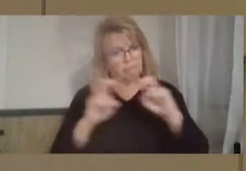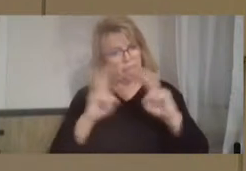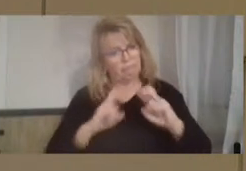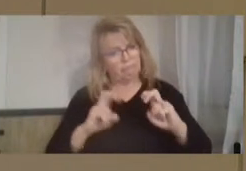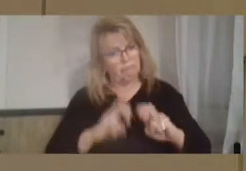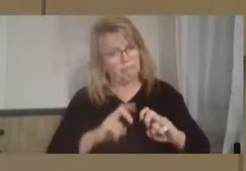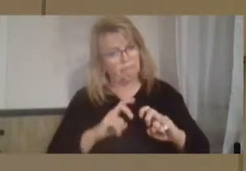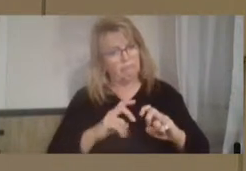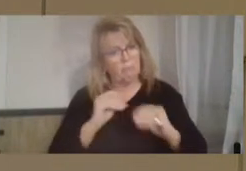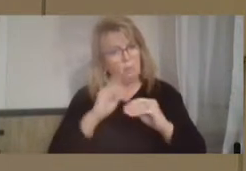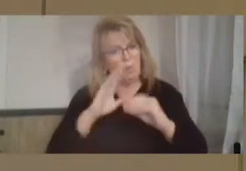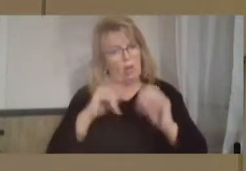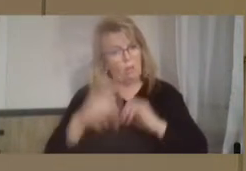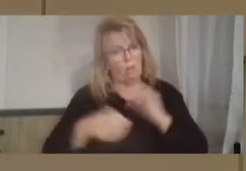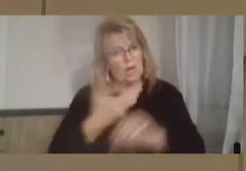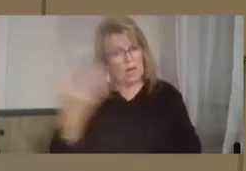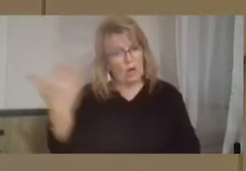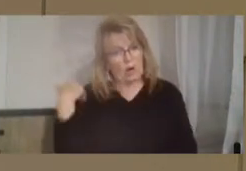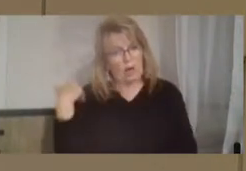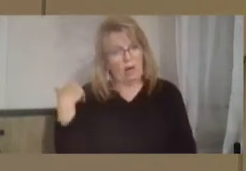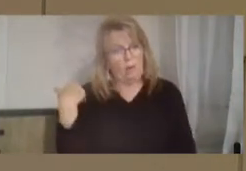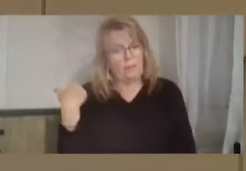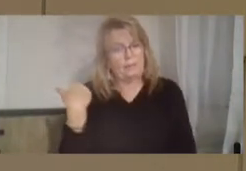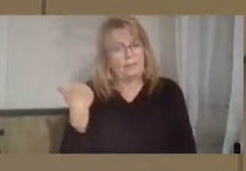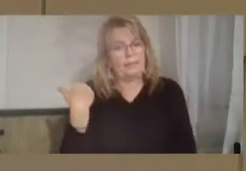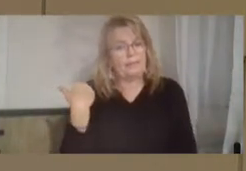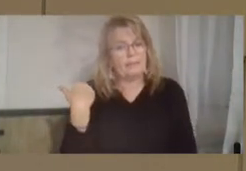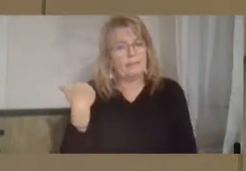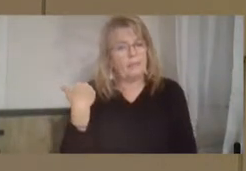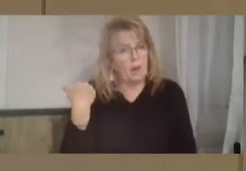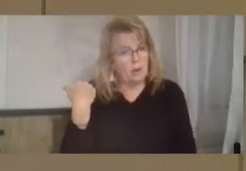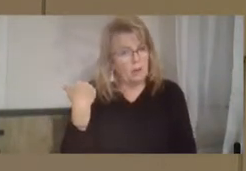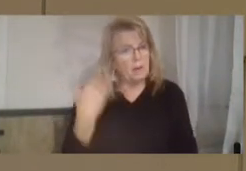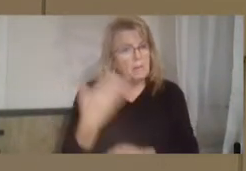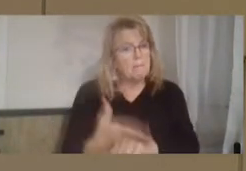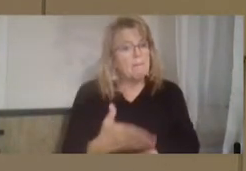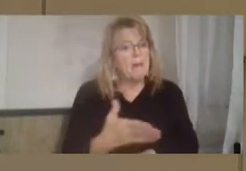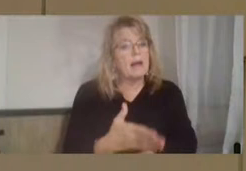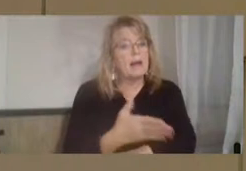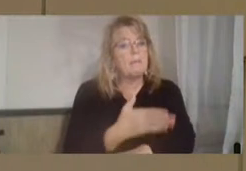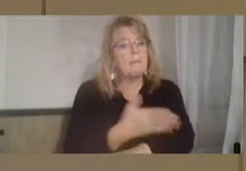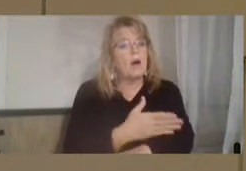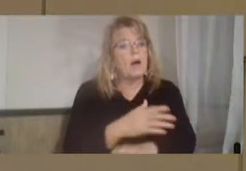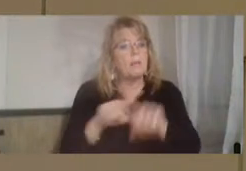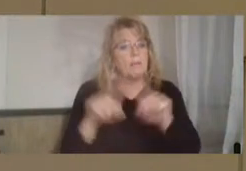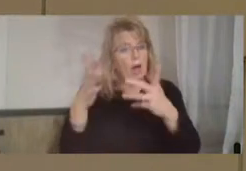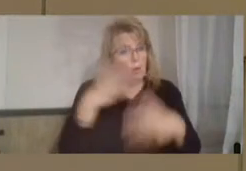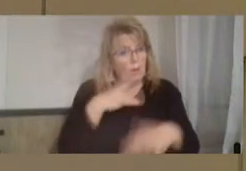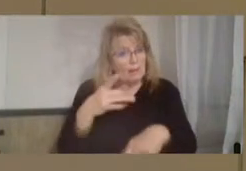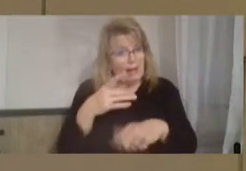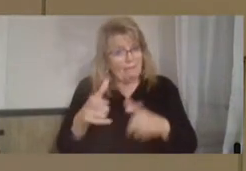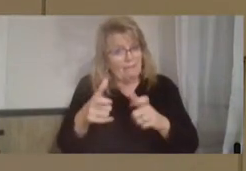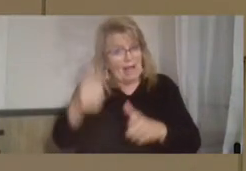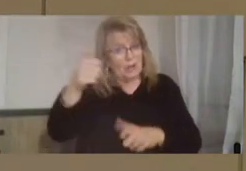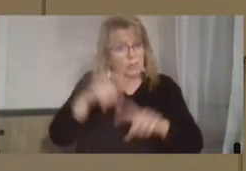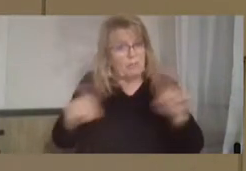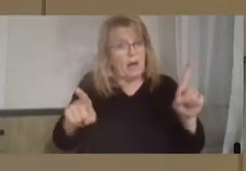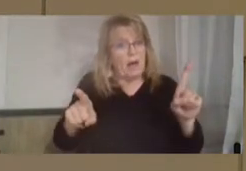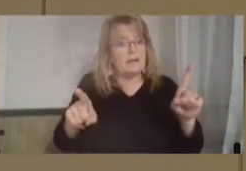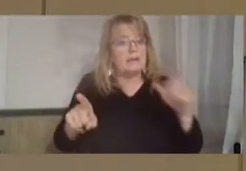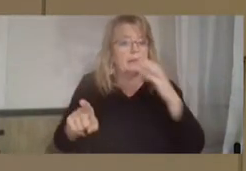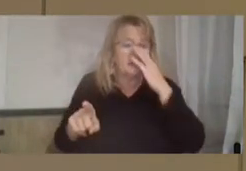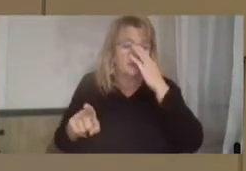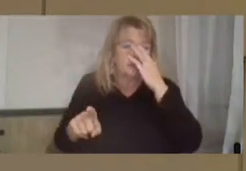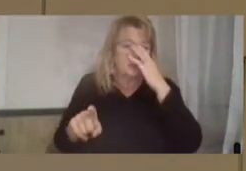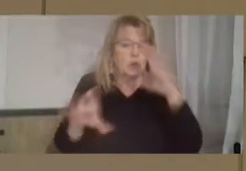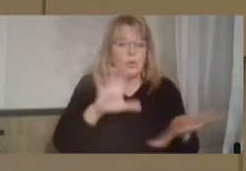ago, and we're making progress. We'd like to go faster, but we are doing this